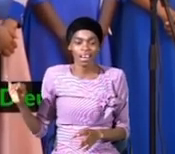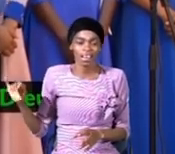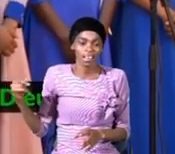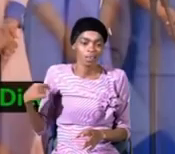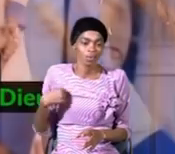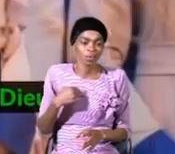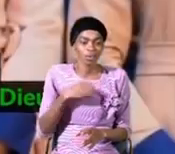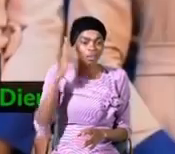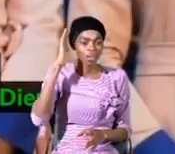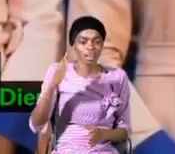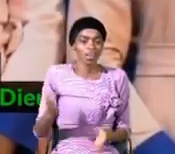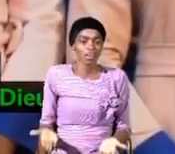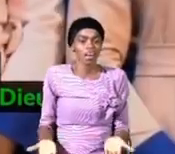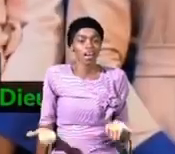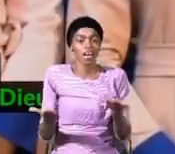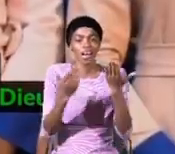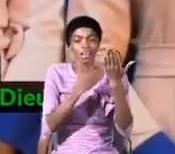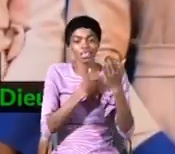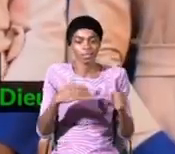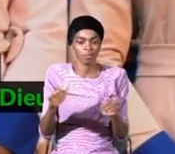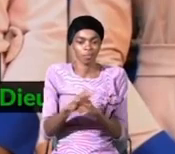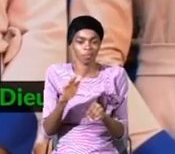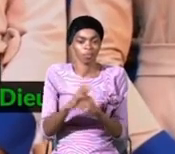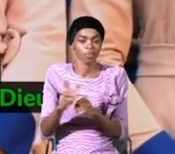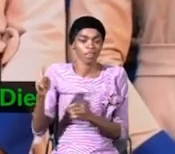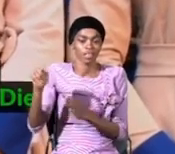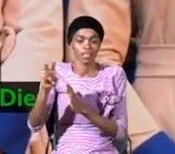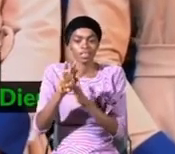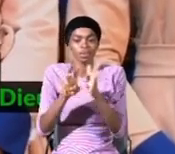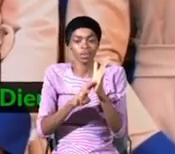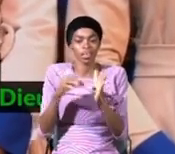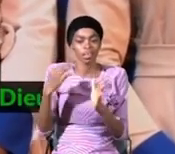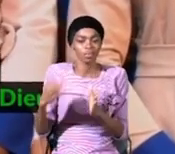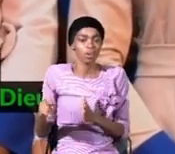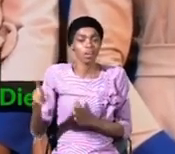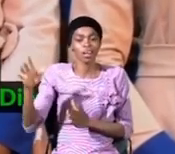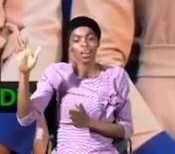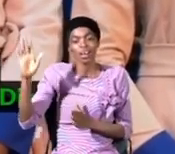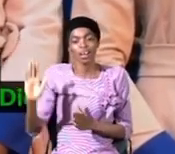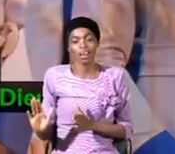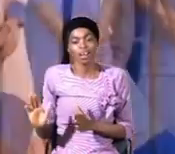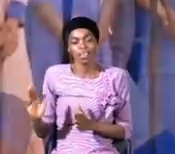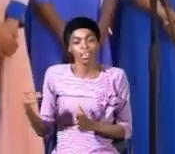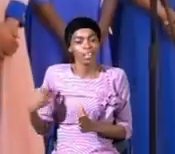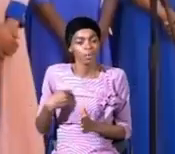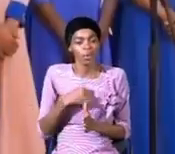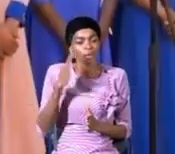calling. We will arise and accomplish the will of God.